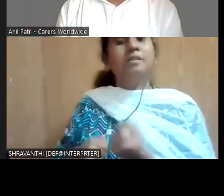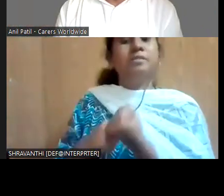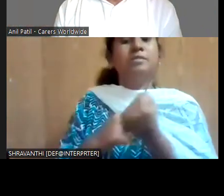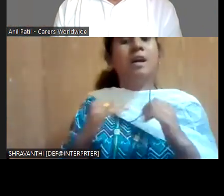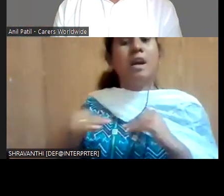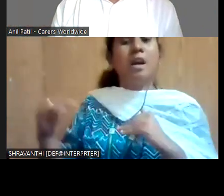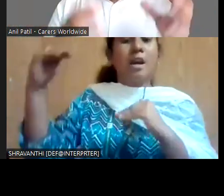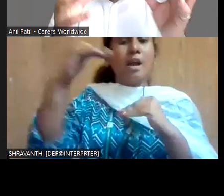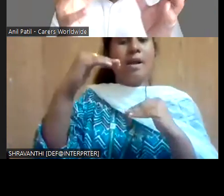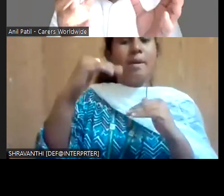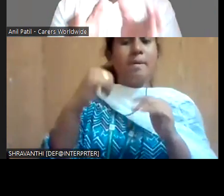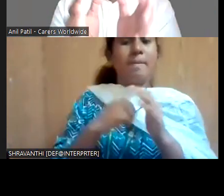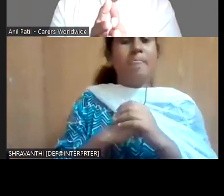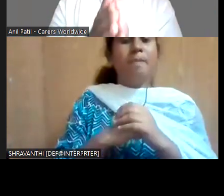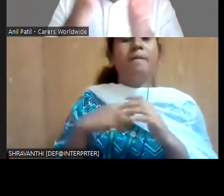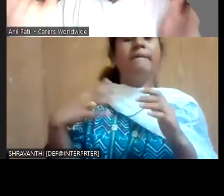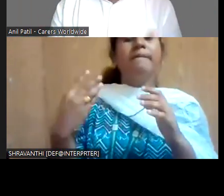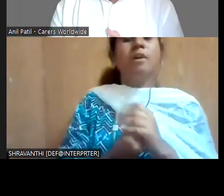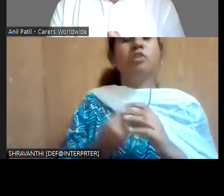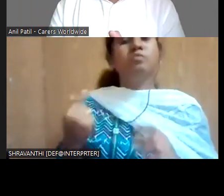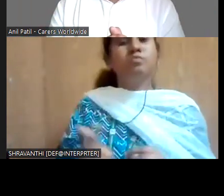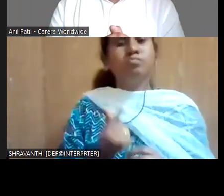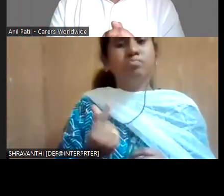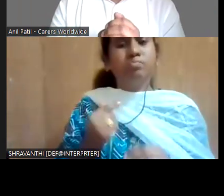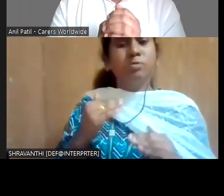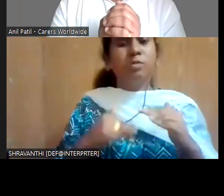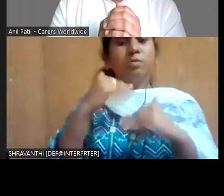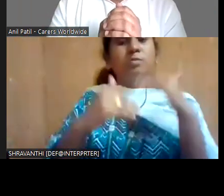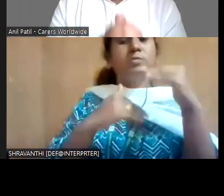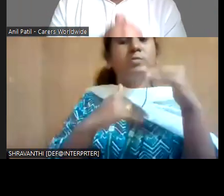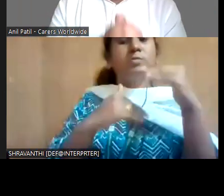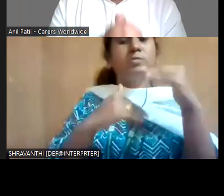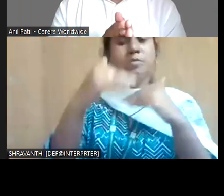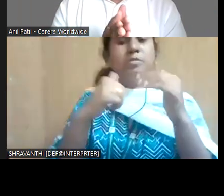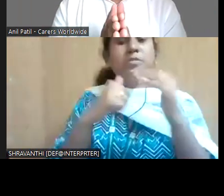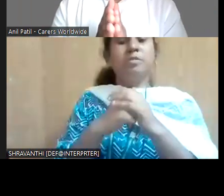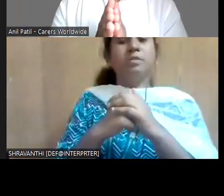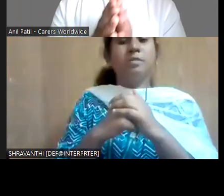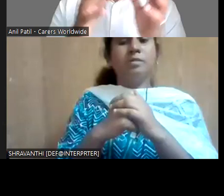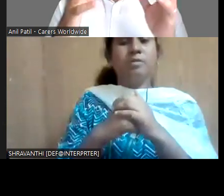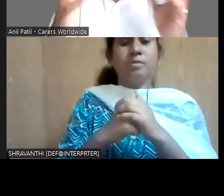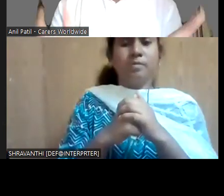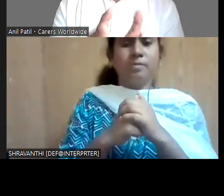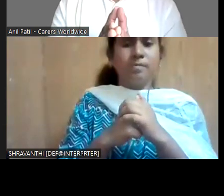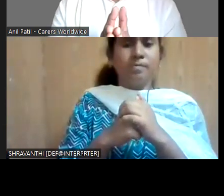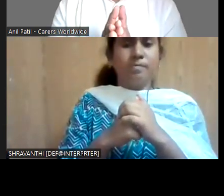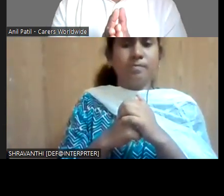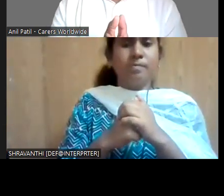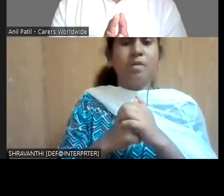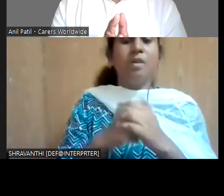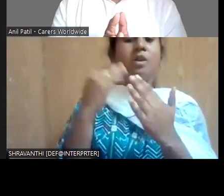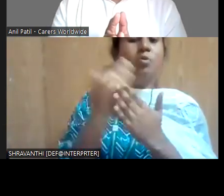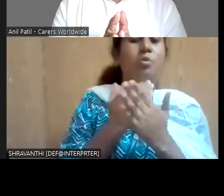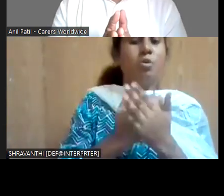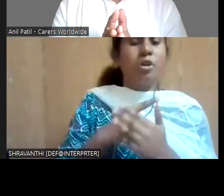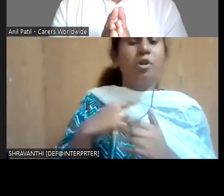care. So we are using that developed guidelines and the program to